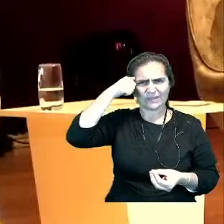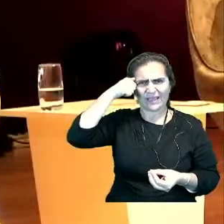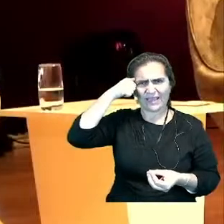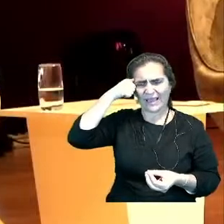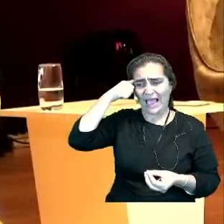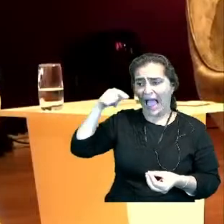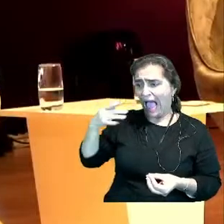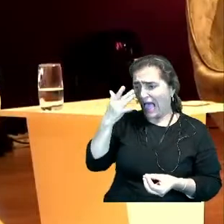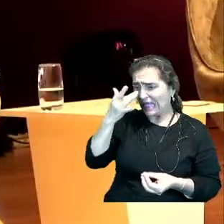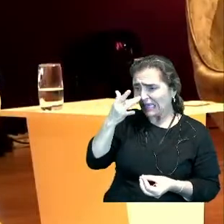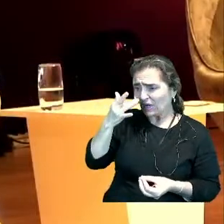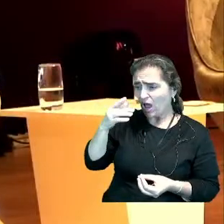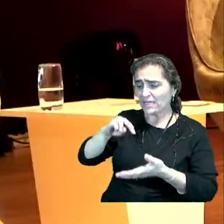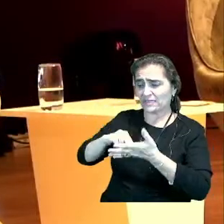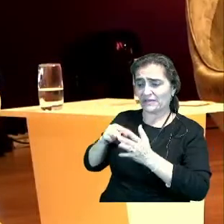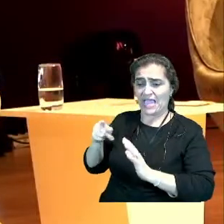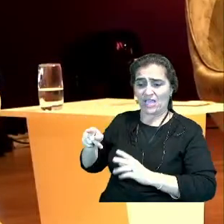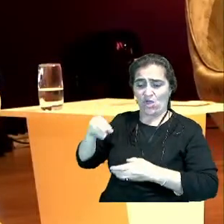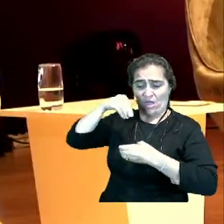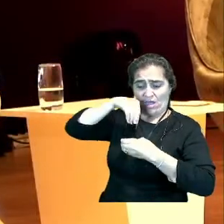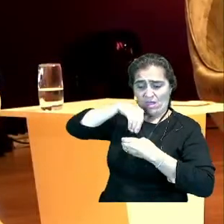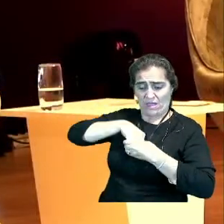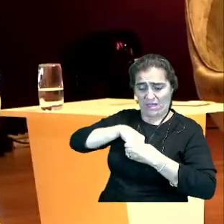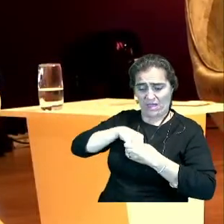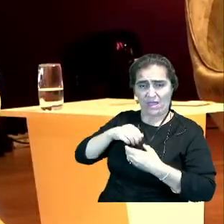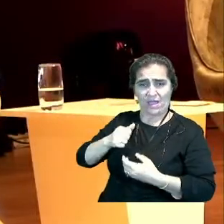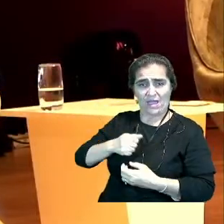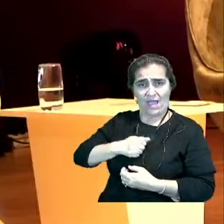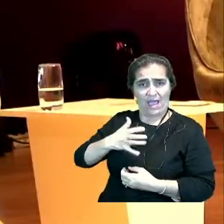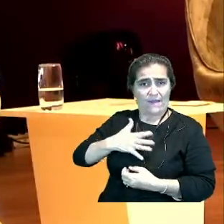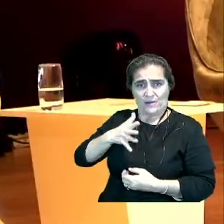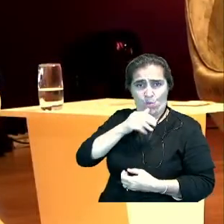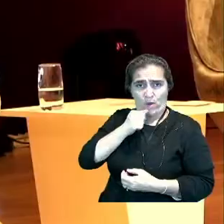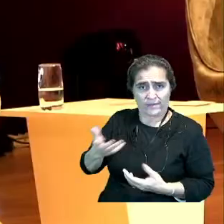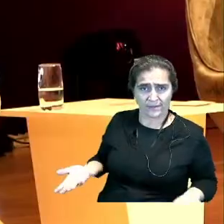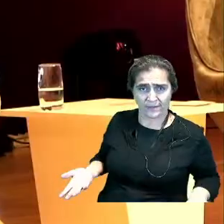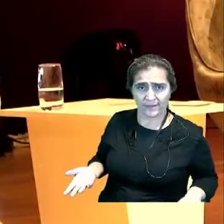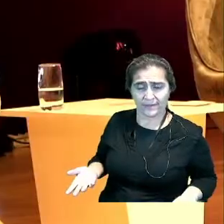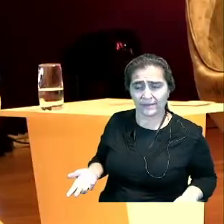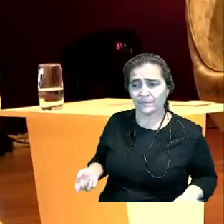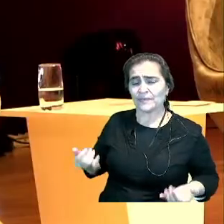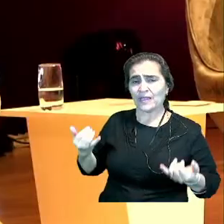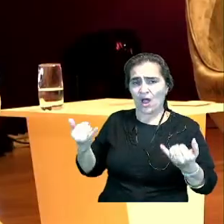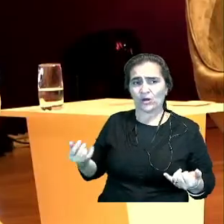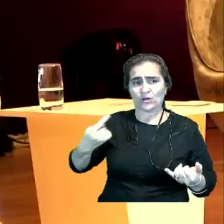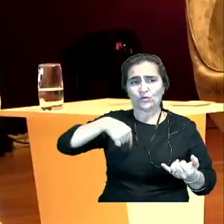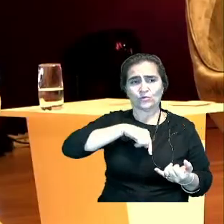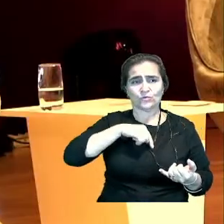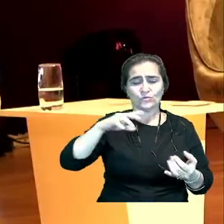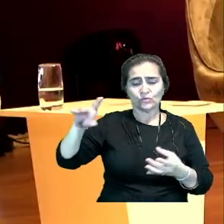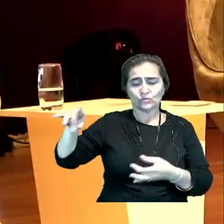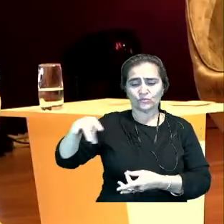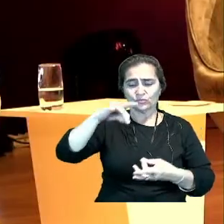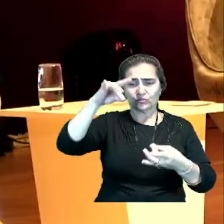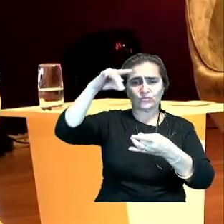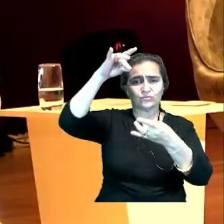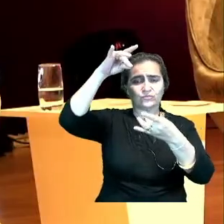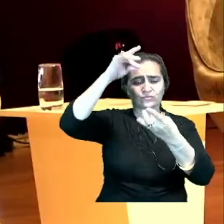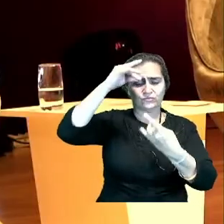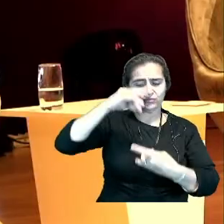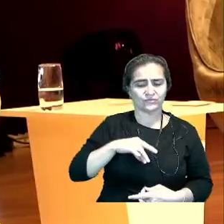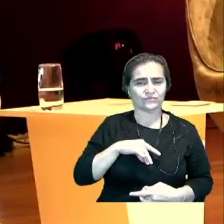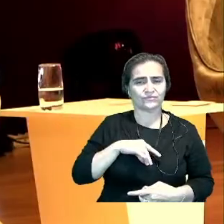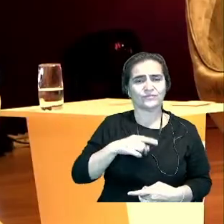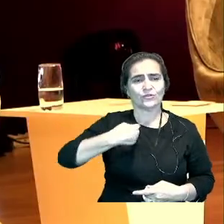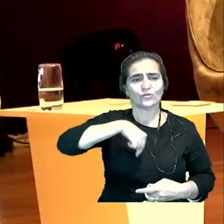soul and what we're made of. And when other people told us we were soulless, I think maybe we bought into that story because